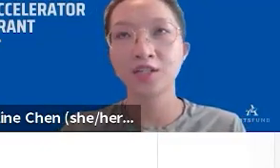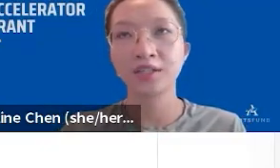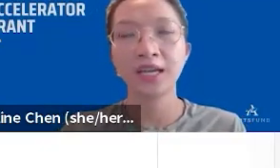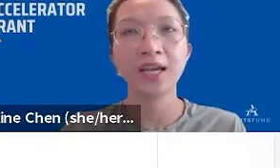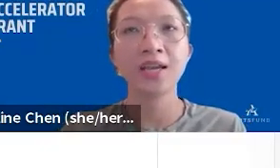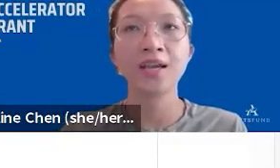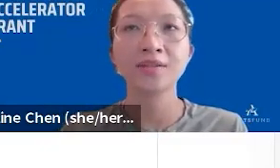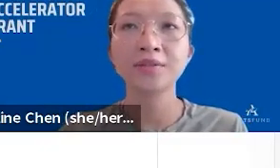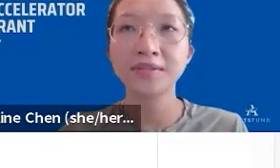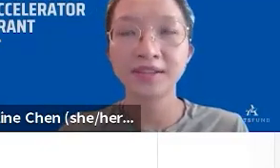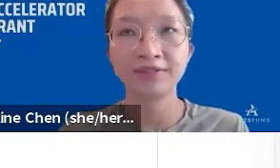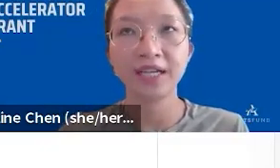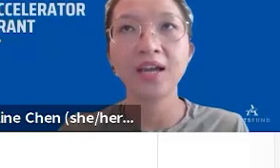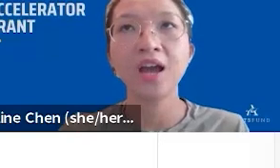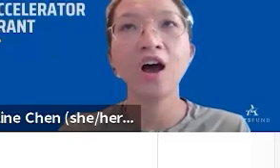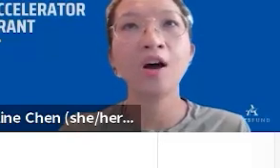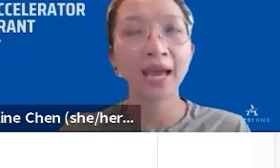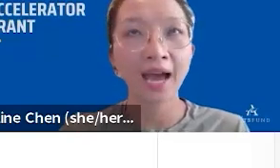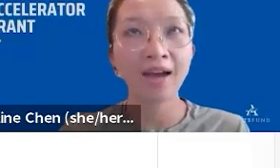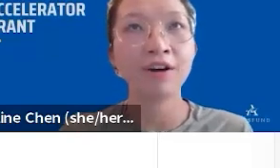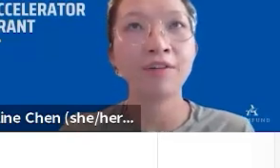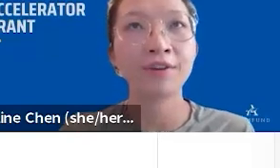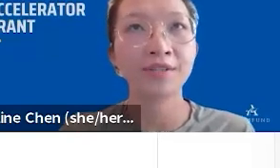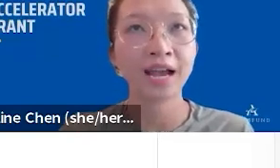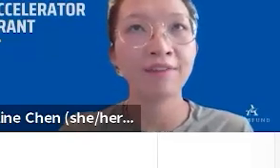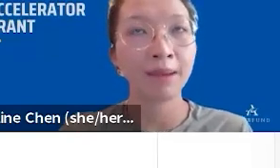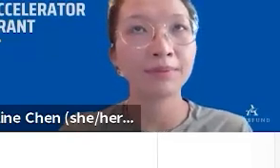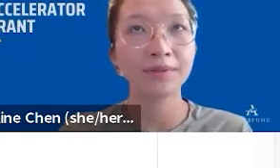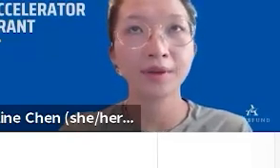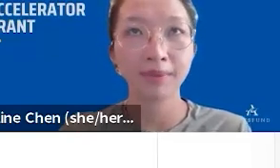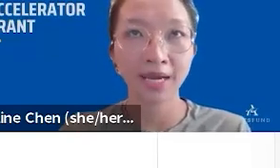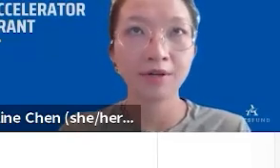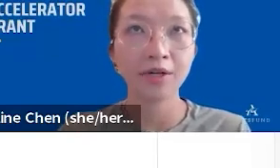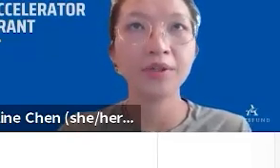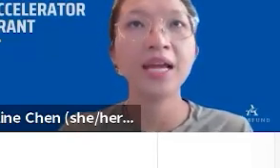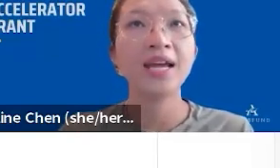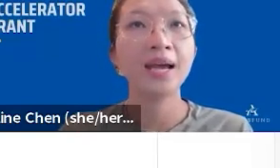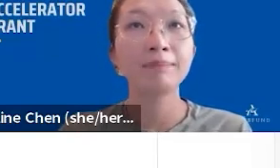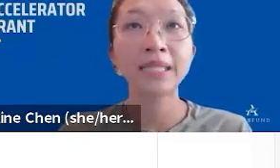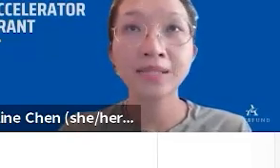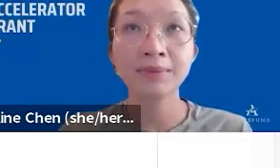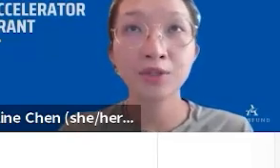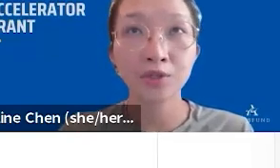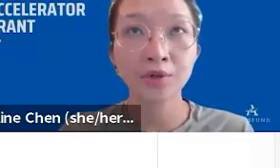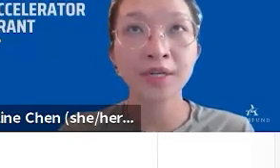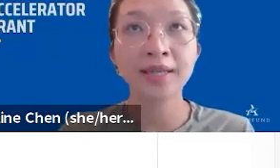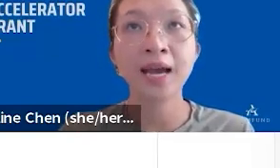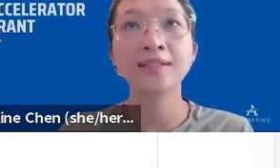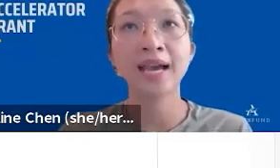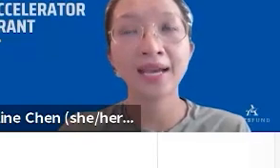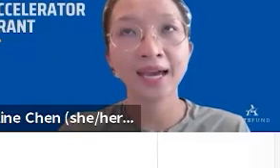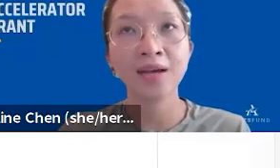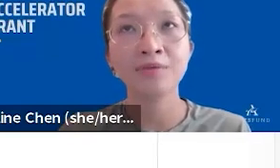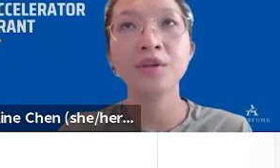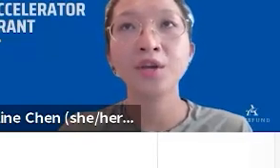demographic section exclusively on behalf of your staff members on payroll. And please be sure